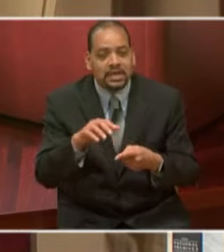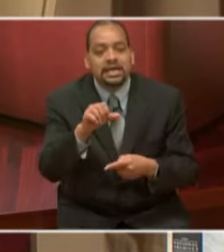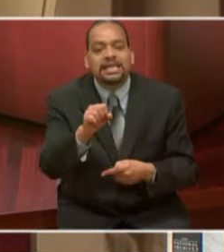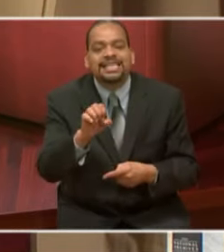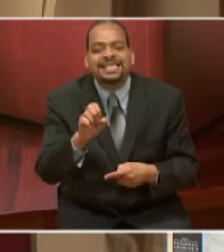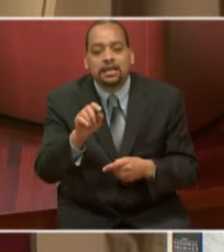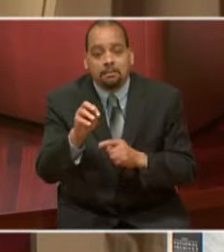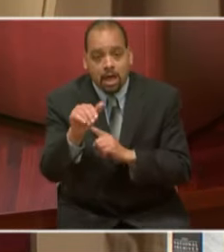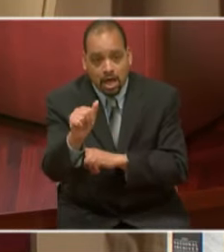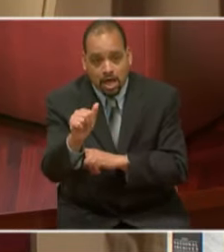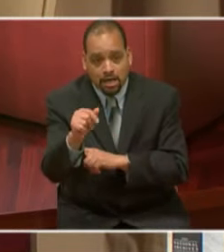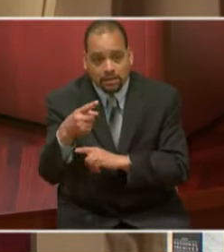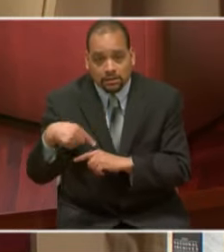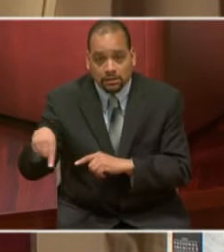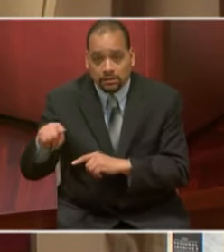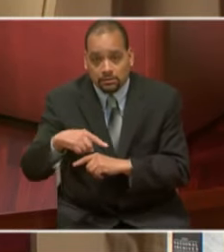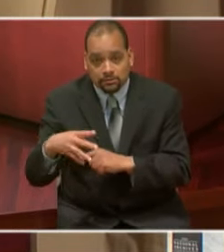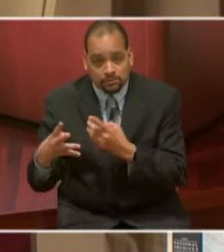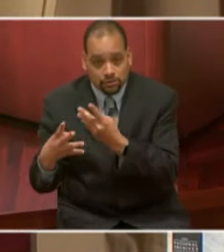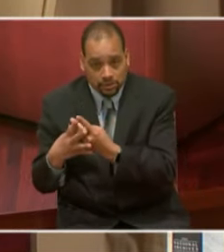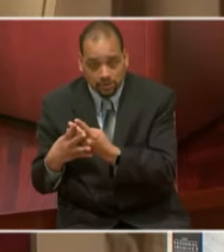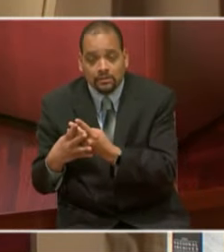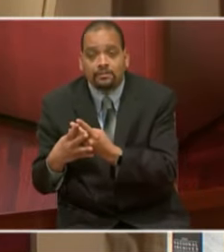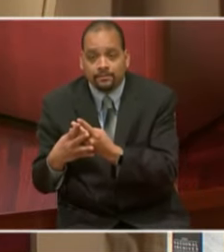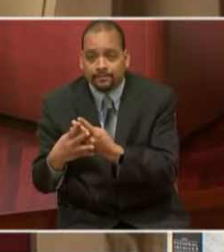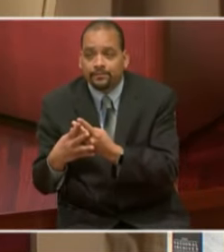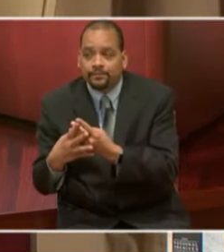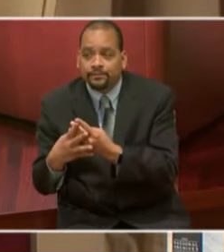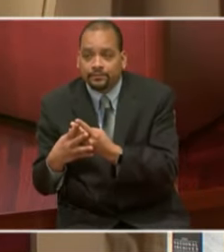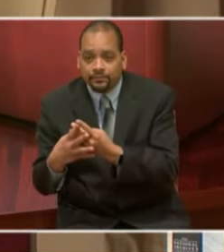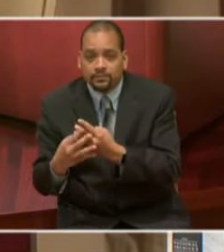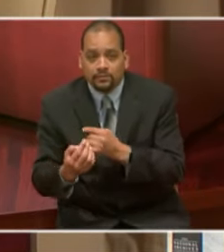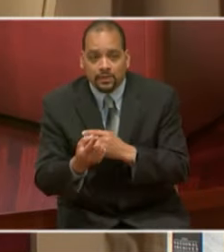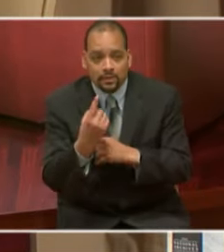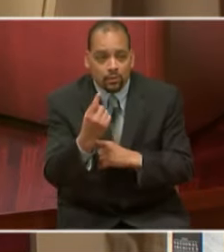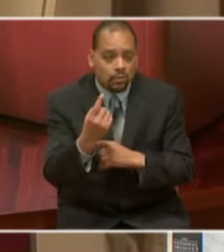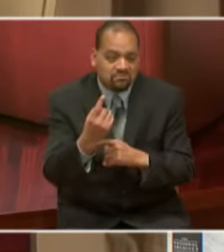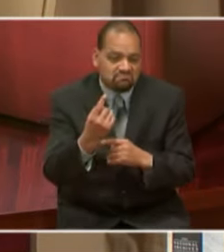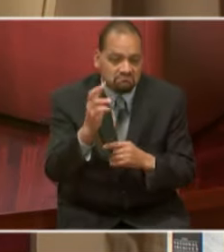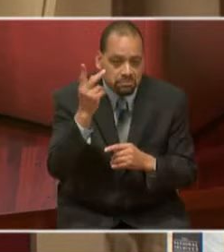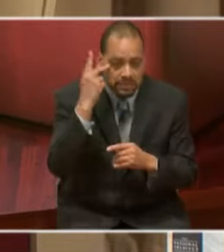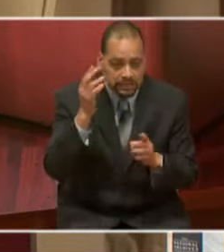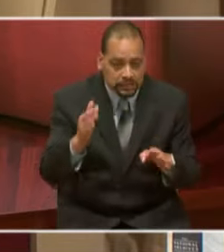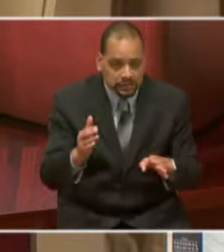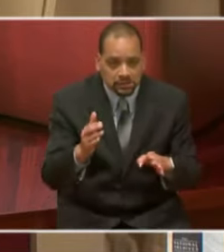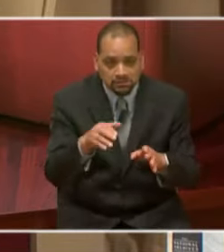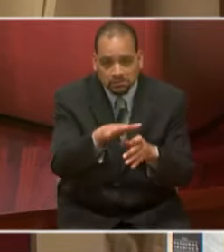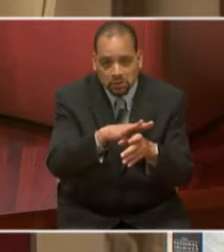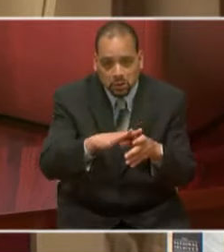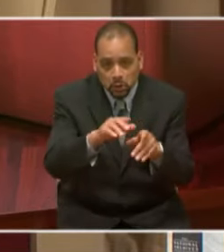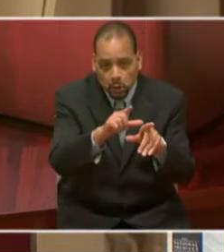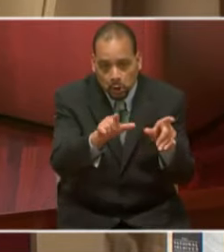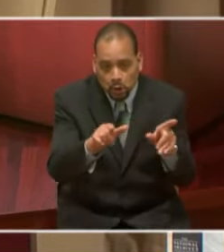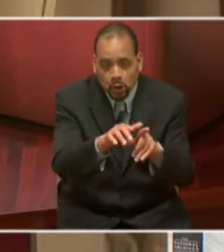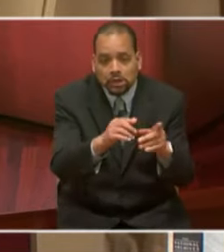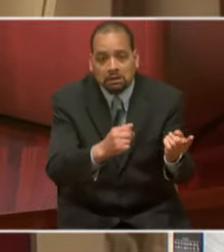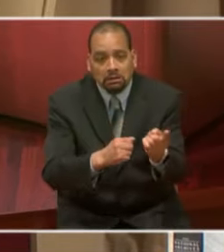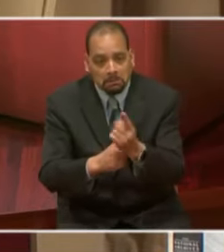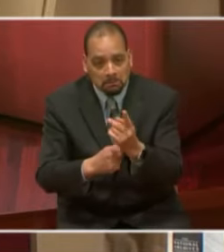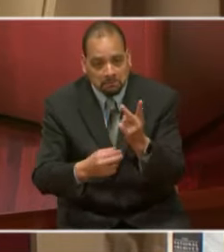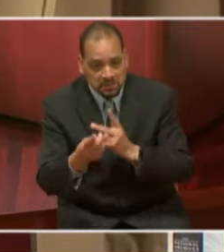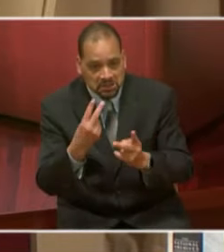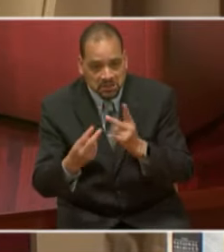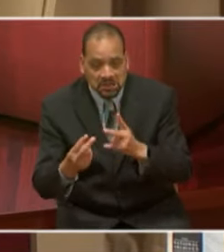Hi, I wanted to thank you so much for being with us tonight, and thanks to you and the giants you have and have